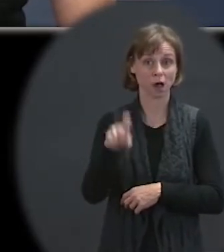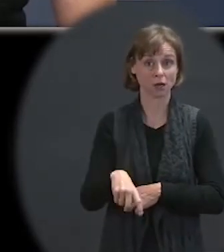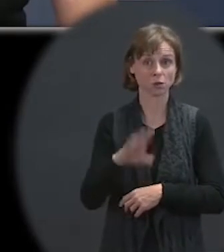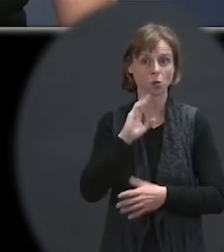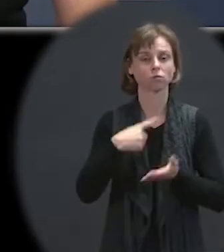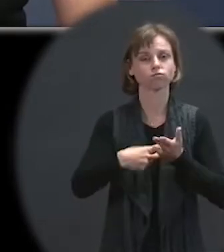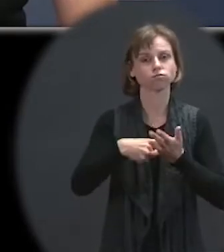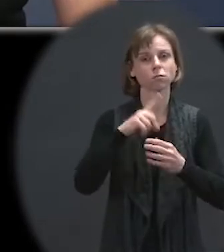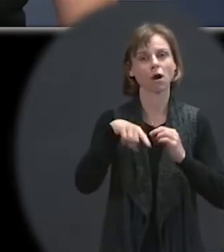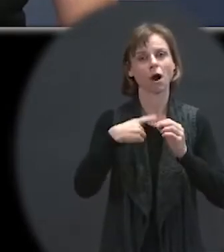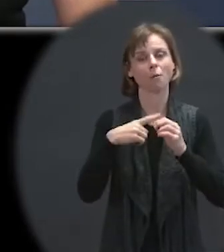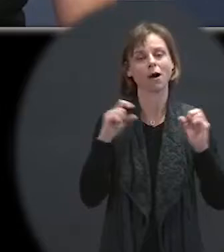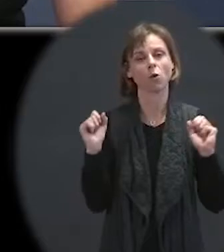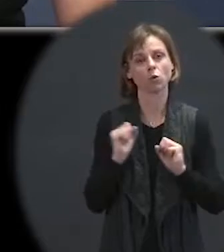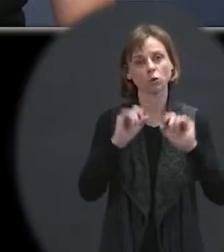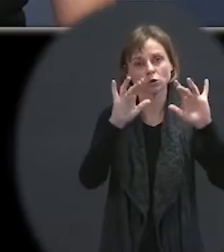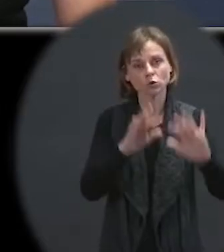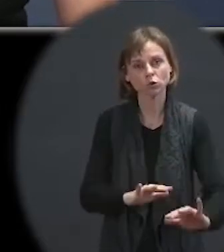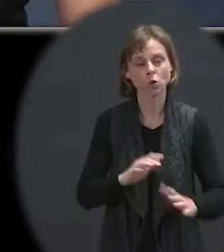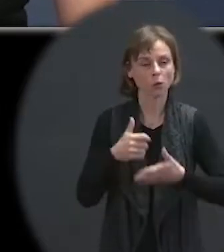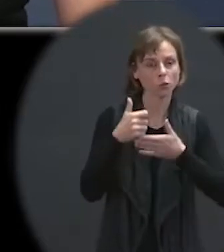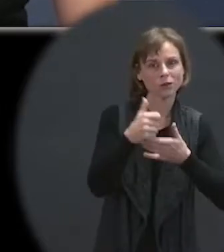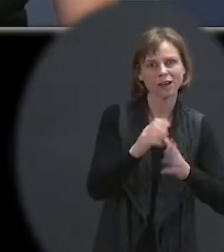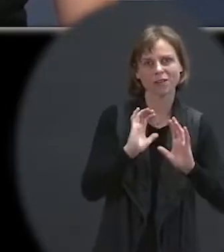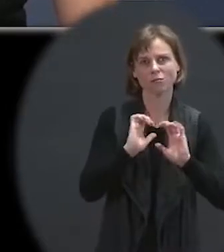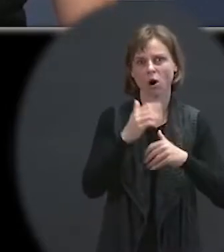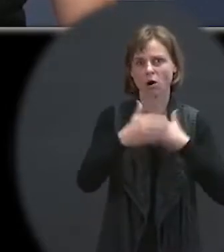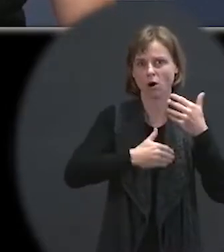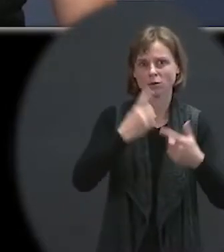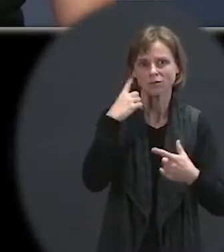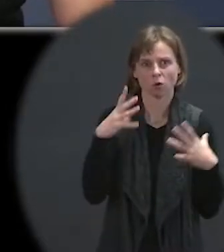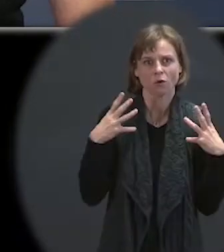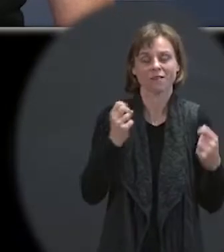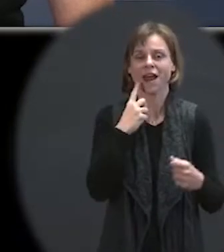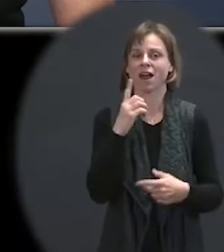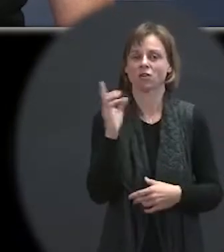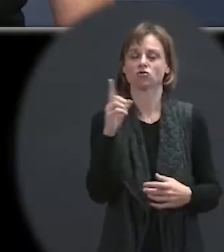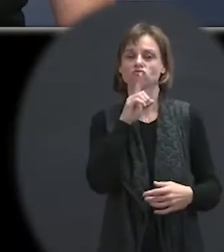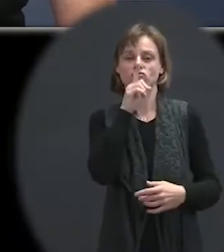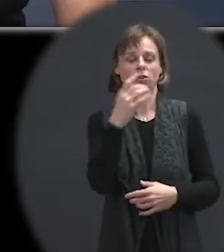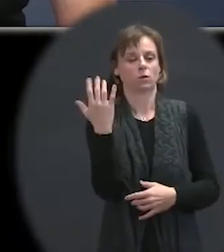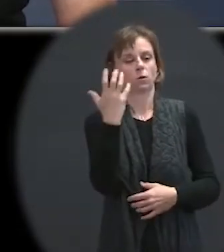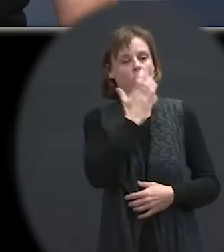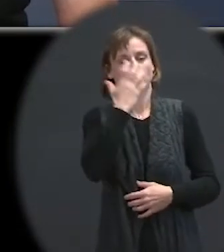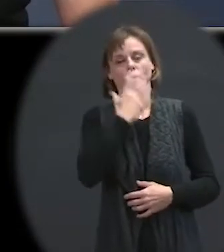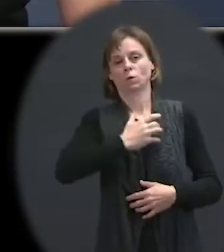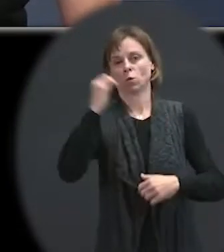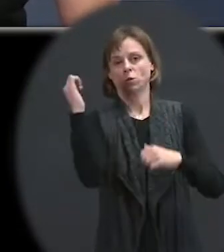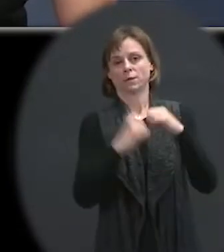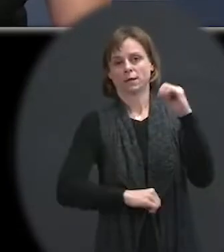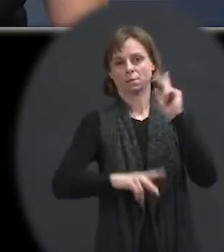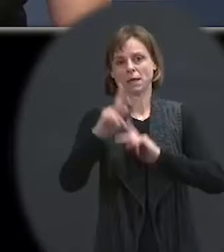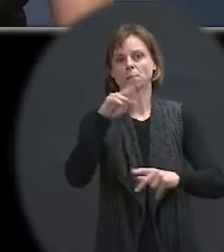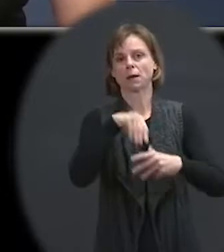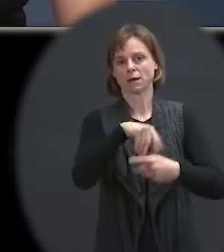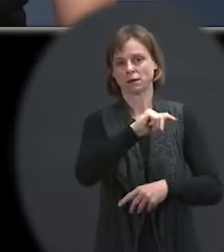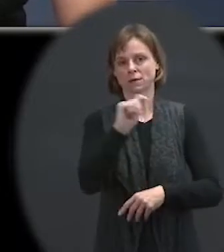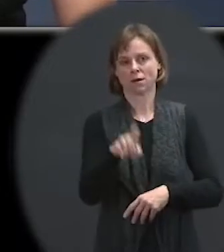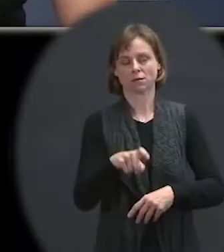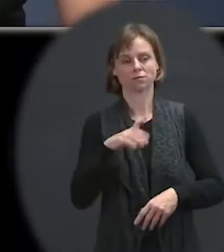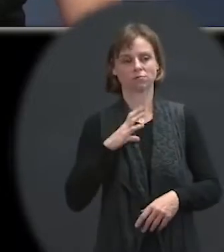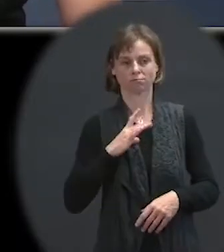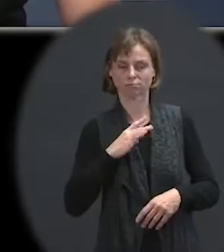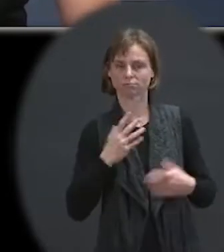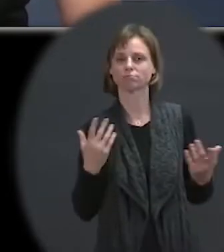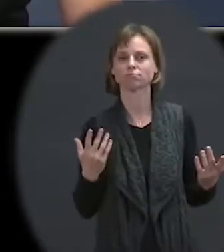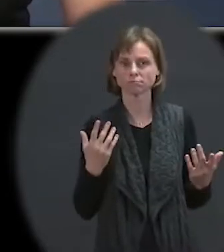storm, relief efforts, progress toward recovery, and the incredible resilience shown by the people of Houston and Texas. While in Texas, the President